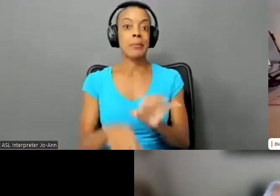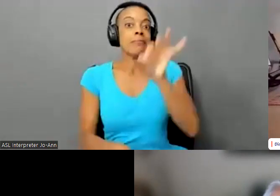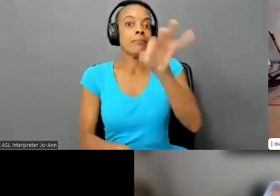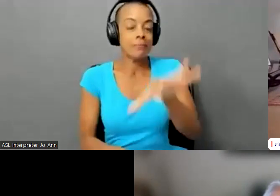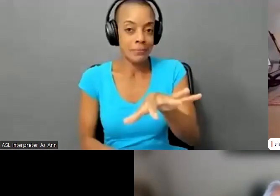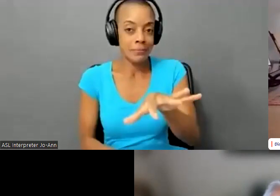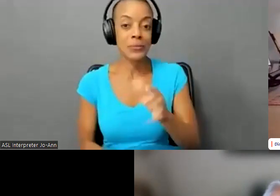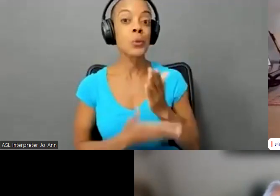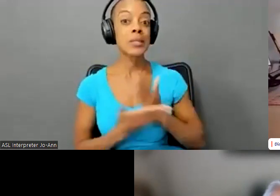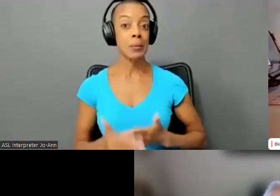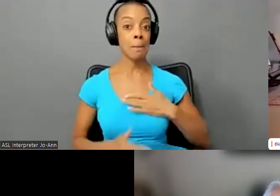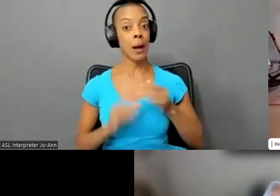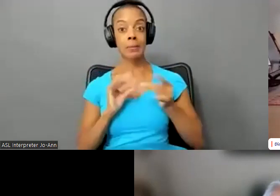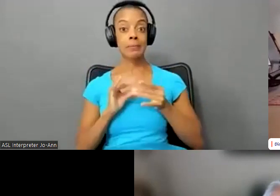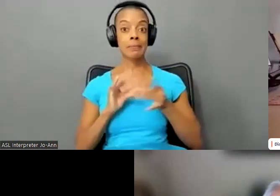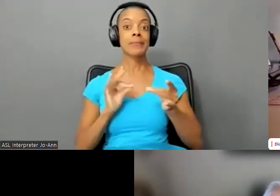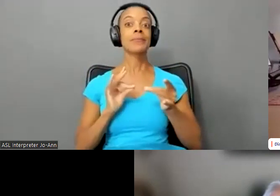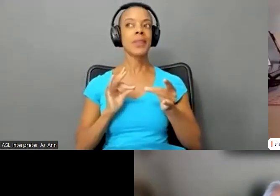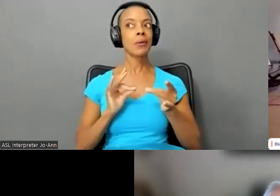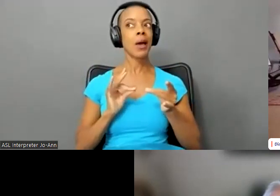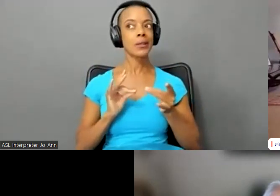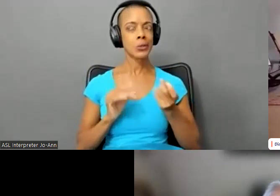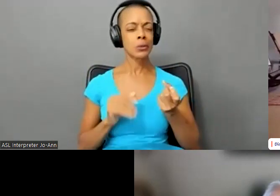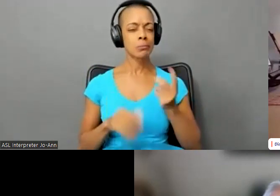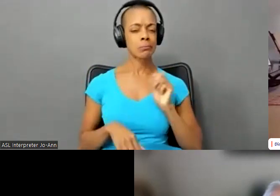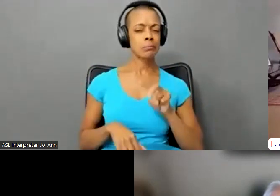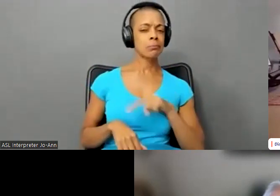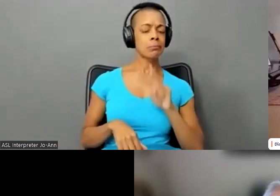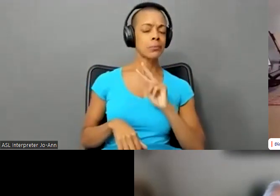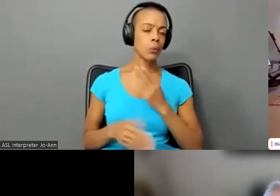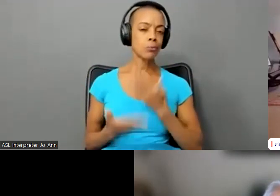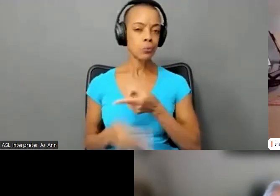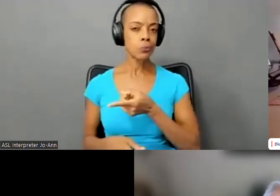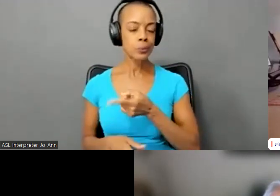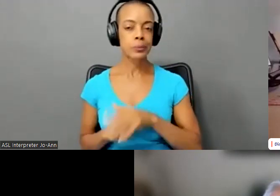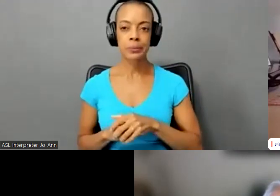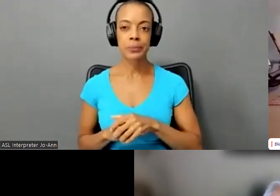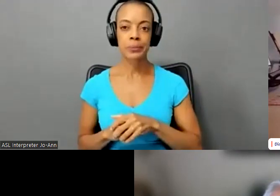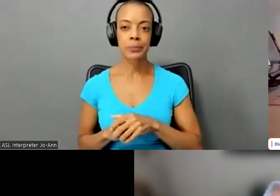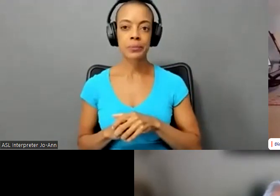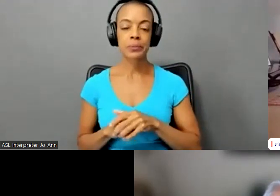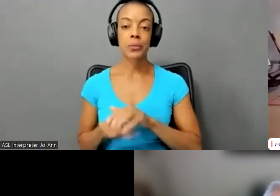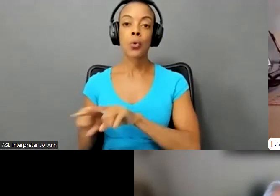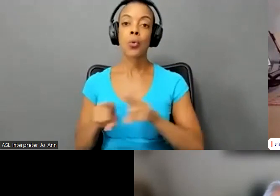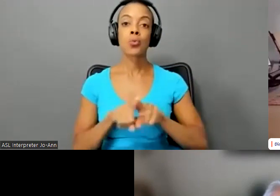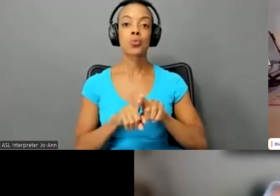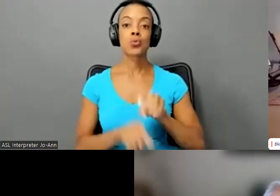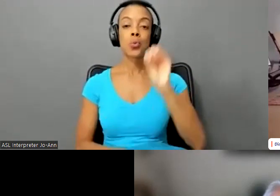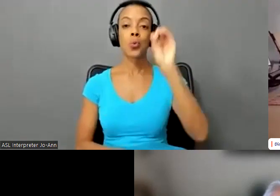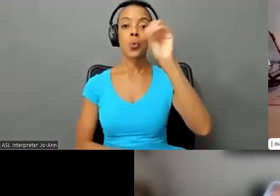might add will lay reference to that. And also, ONWA does have the largest anti-human